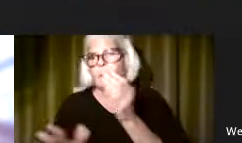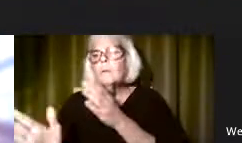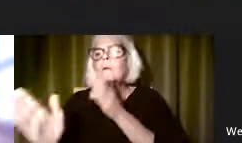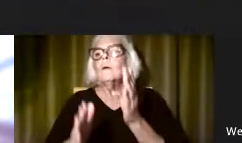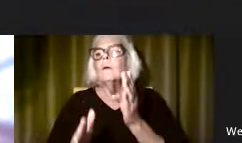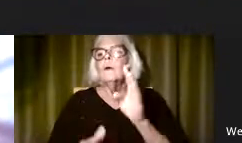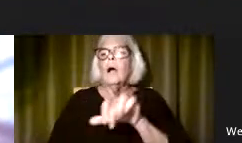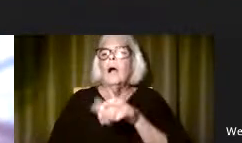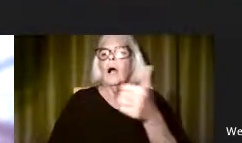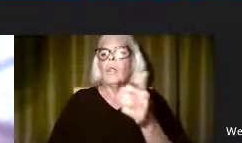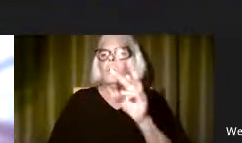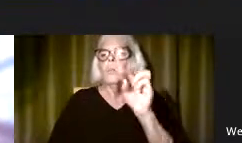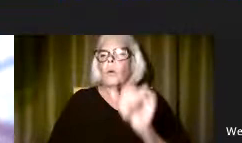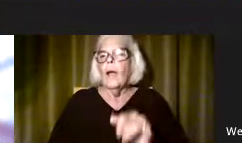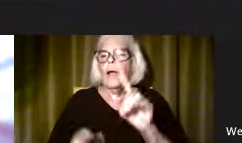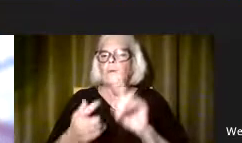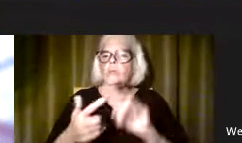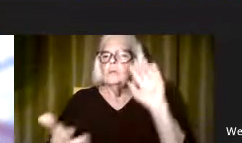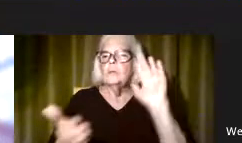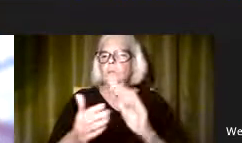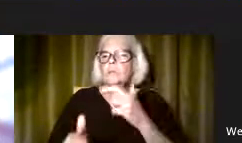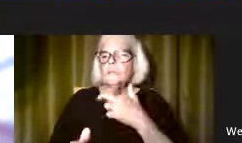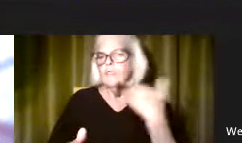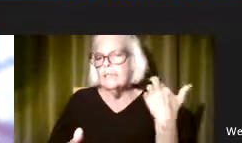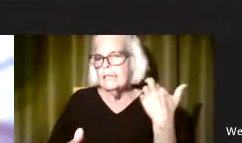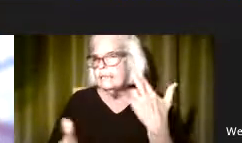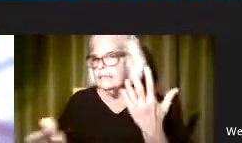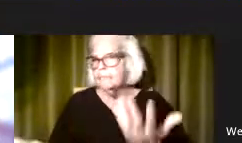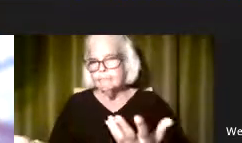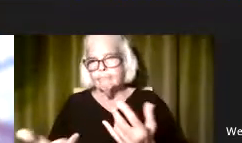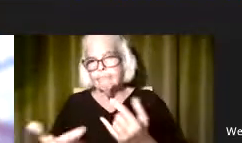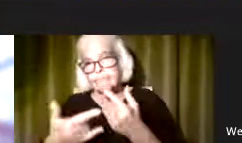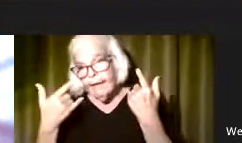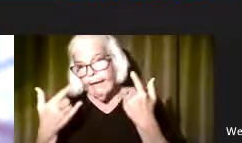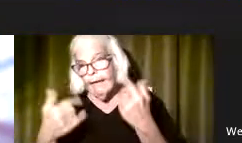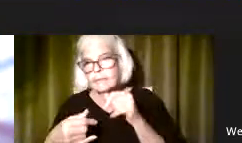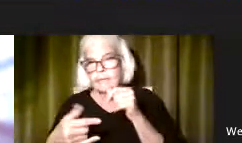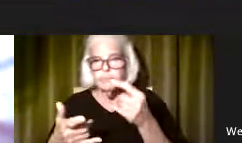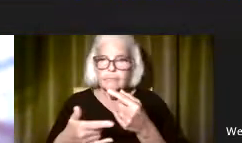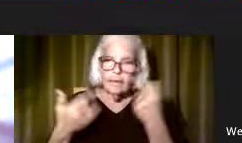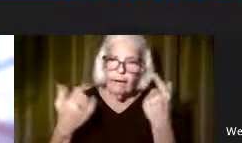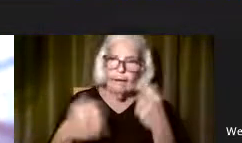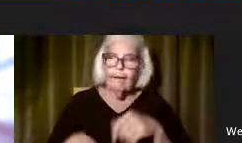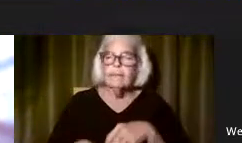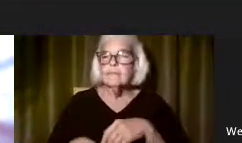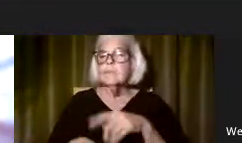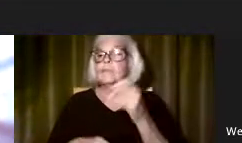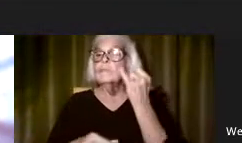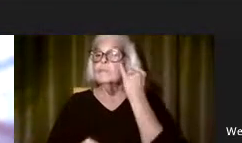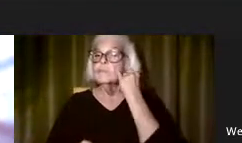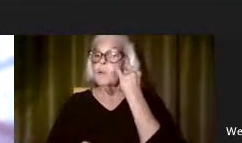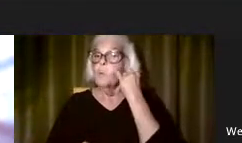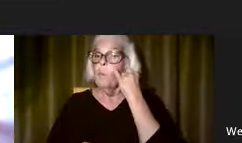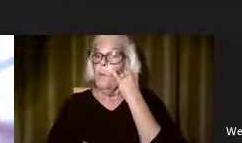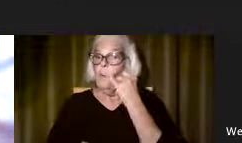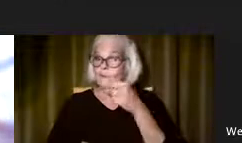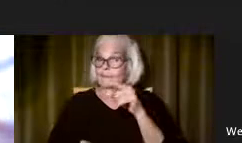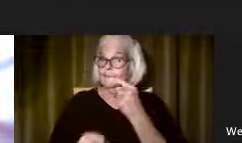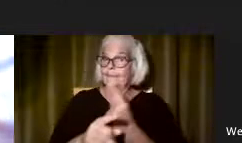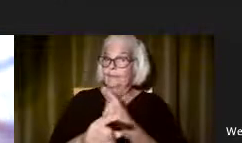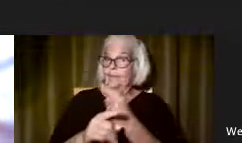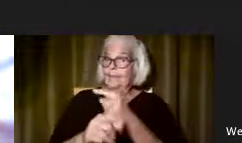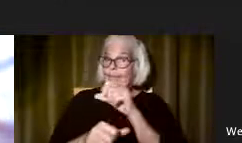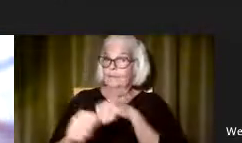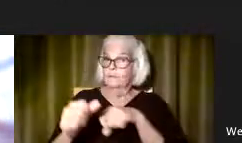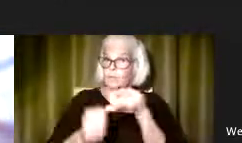in, like masking, and then what to do if you're a close contact. We'll continue to update this information as